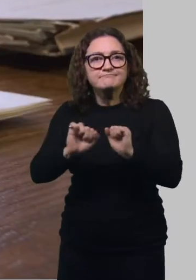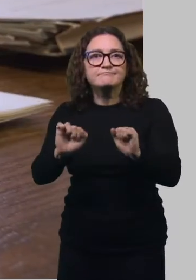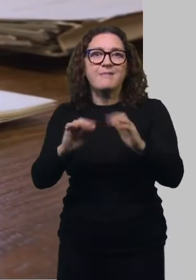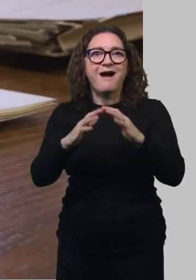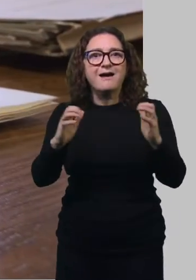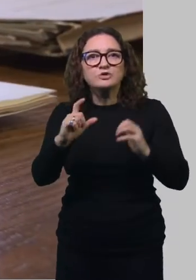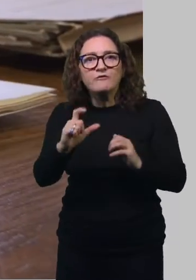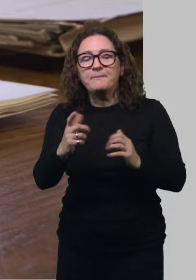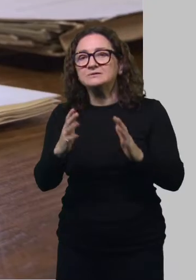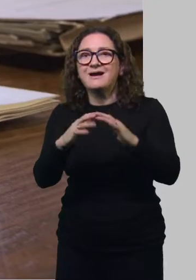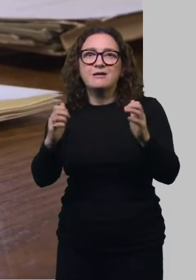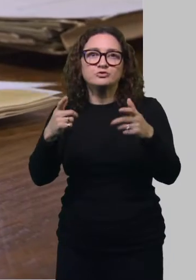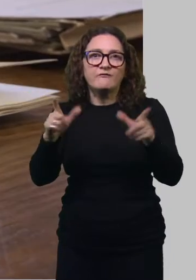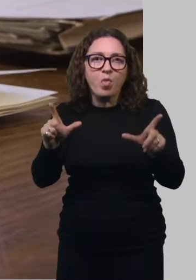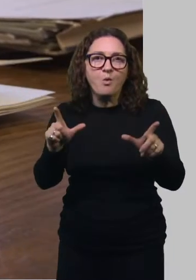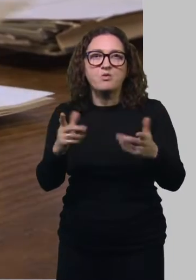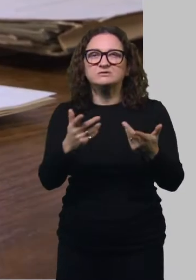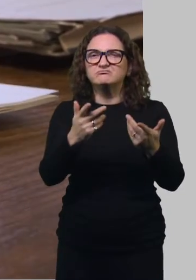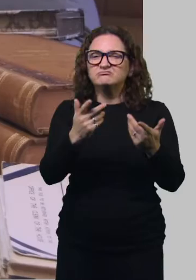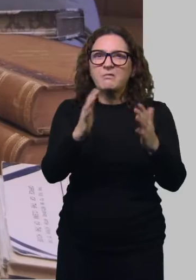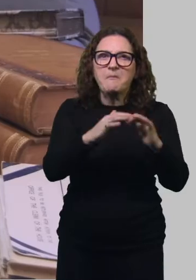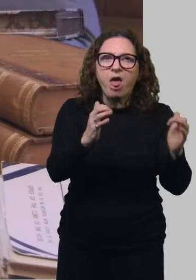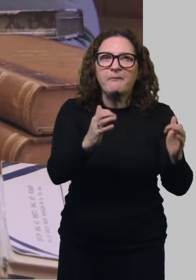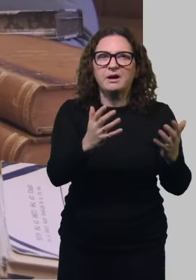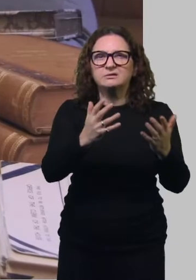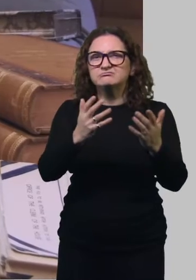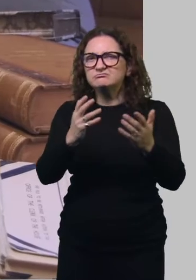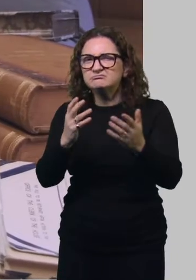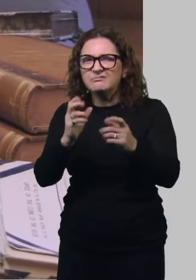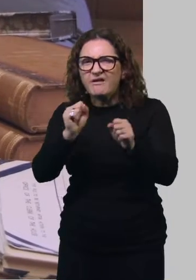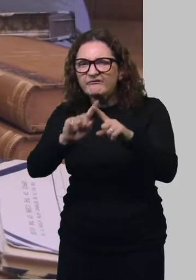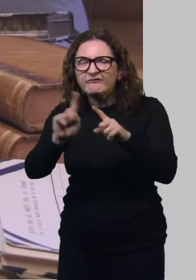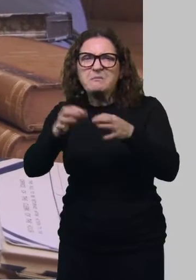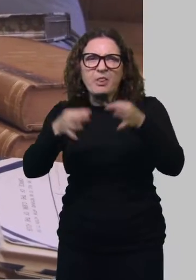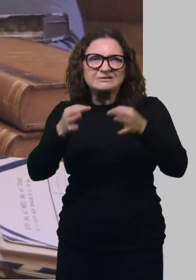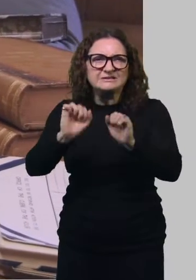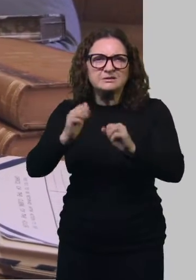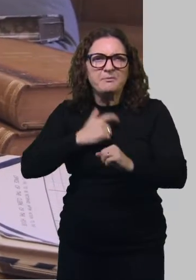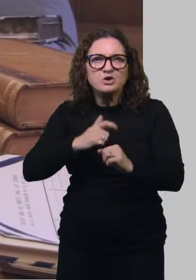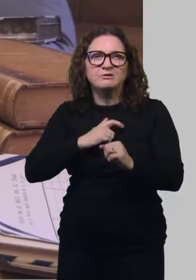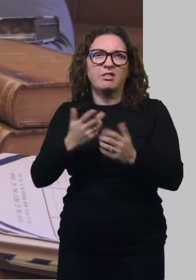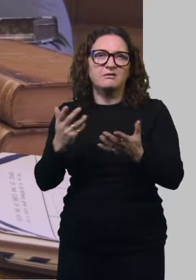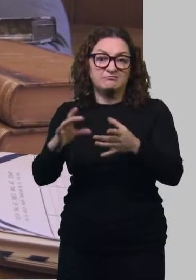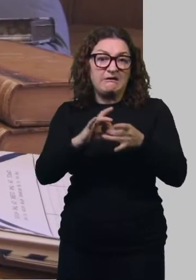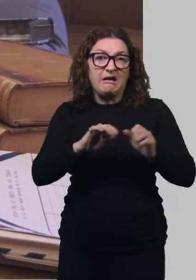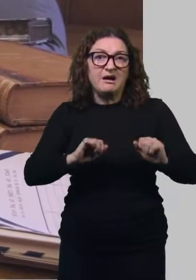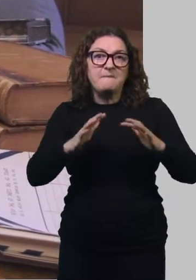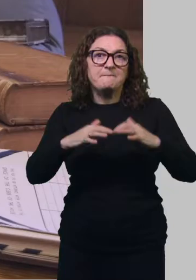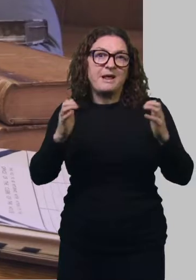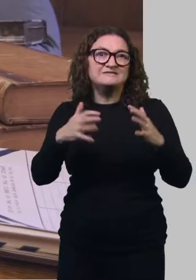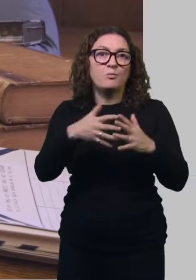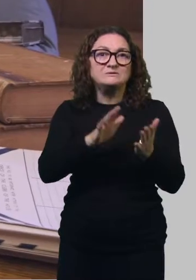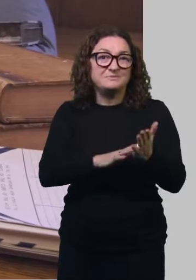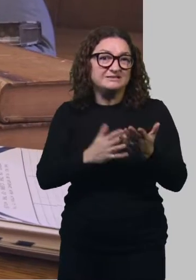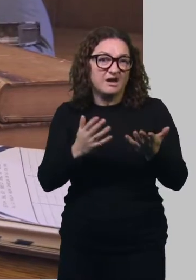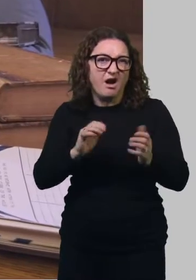Parliament, a few collections of personal political papers, and records relating to the Palace of Westminster as a building. So